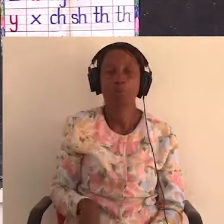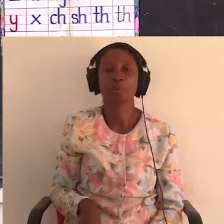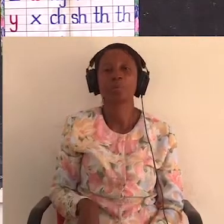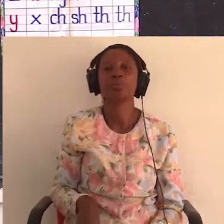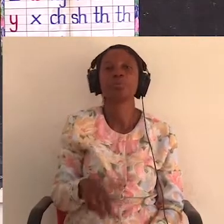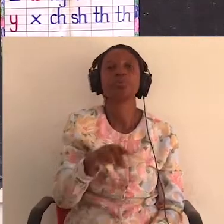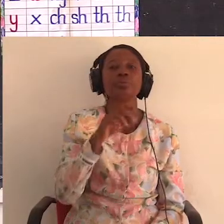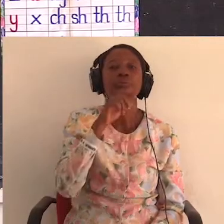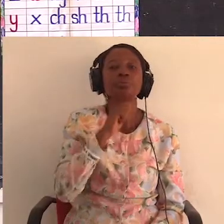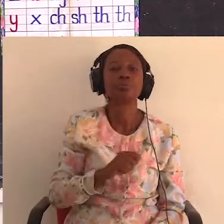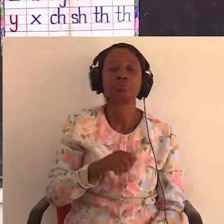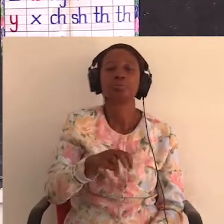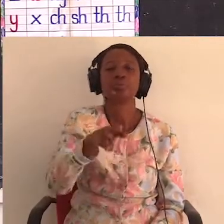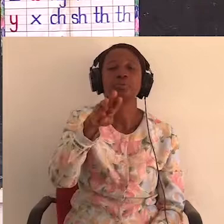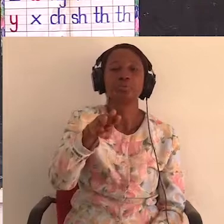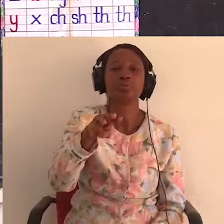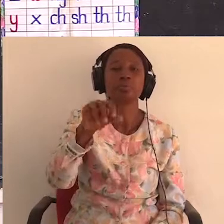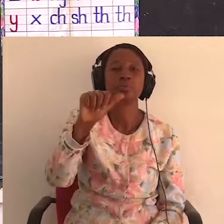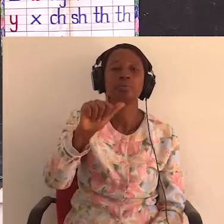Let's say man.